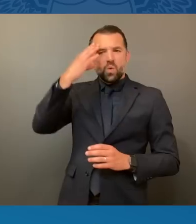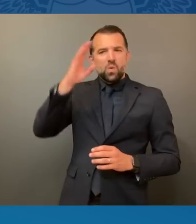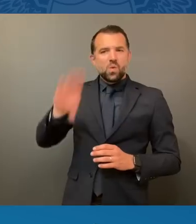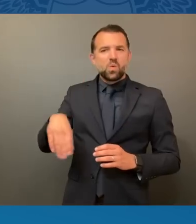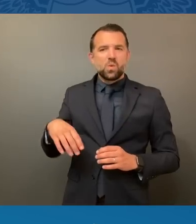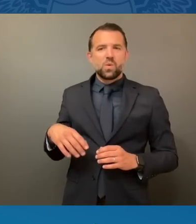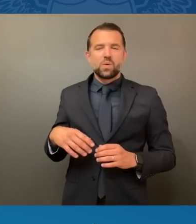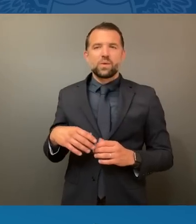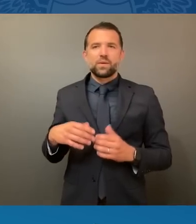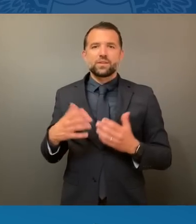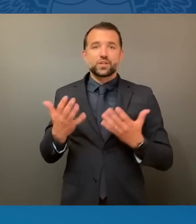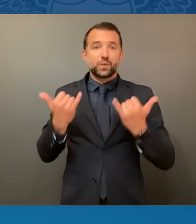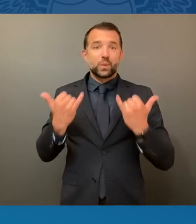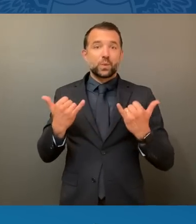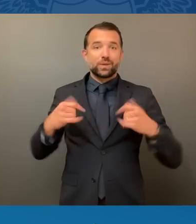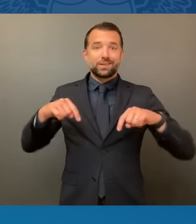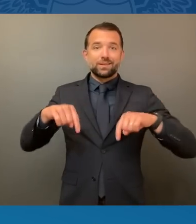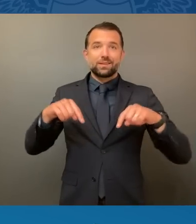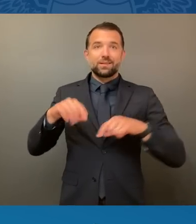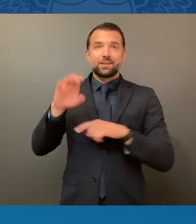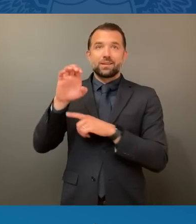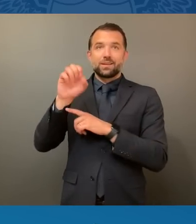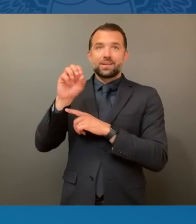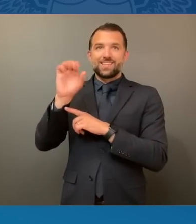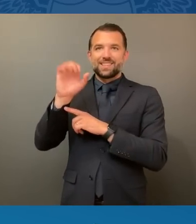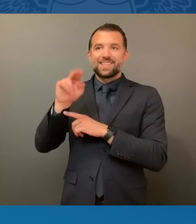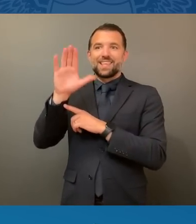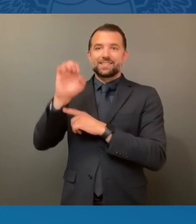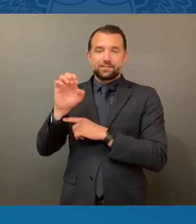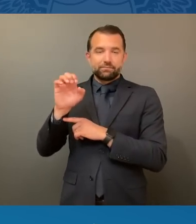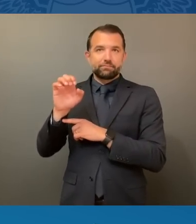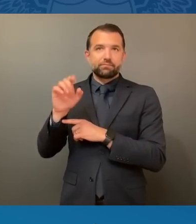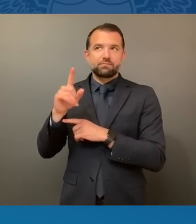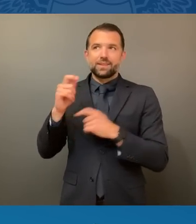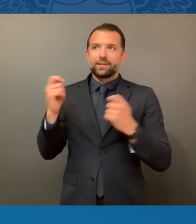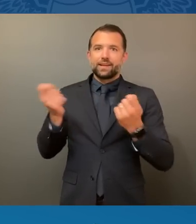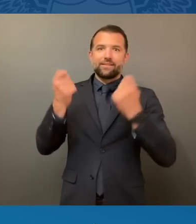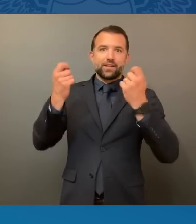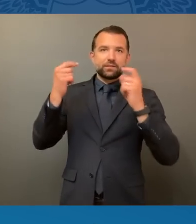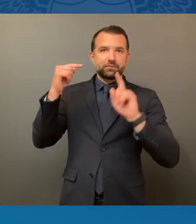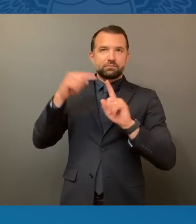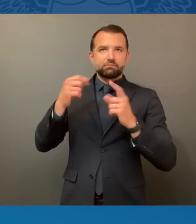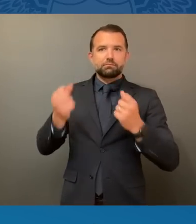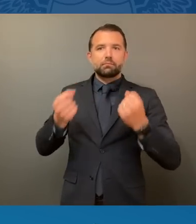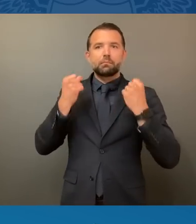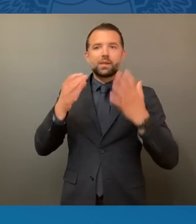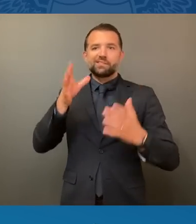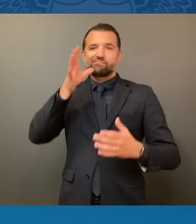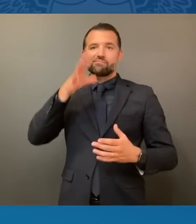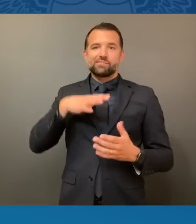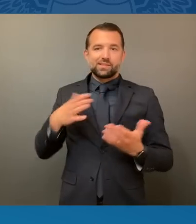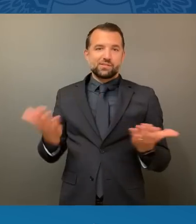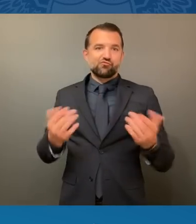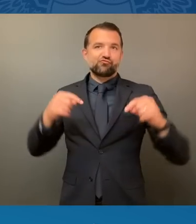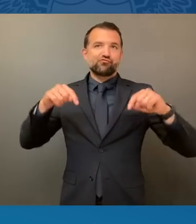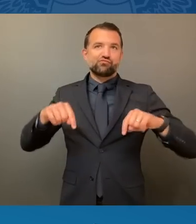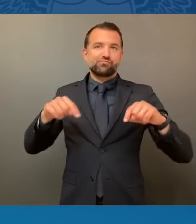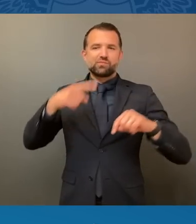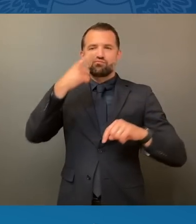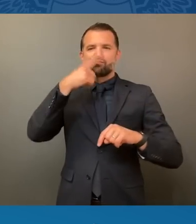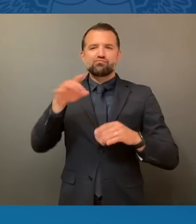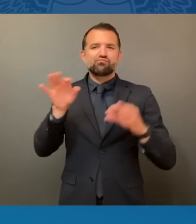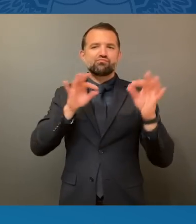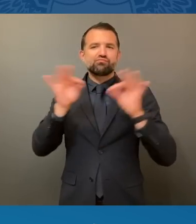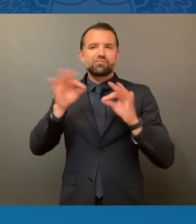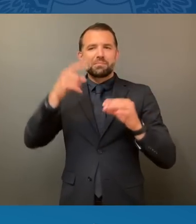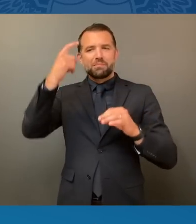Essence, where there's so many women here. Can you take a moment to talk about mental health